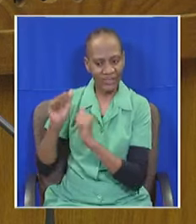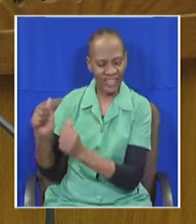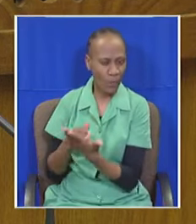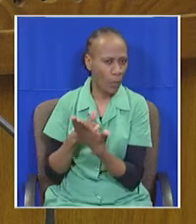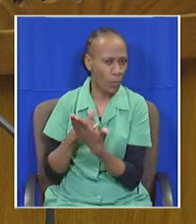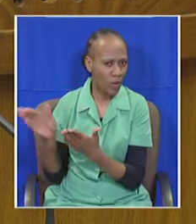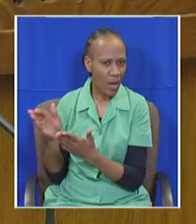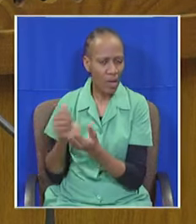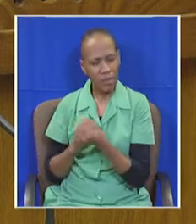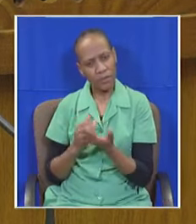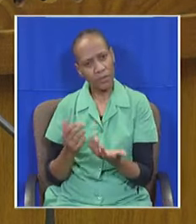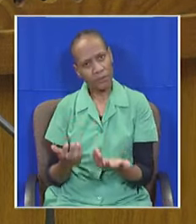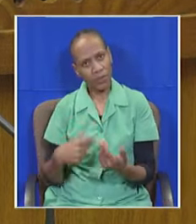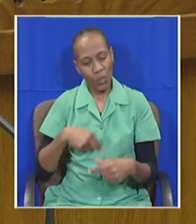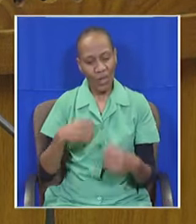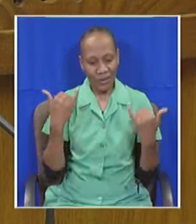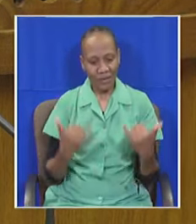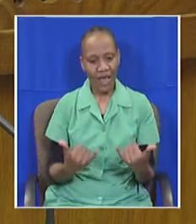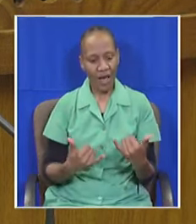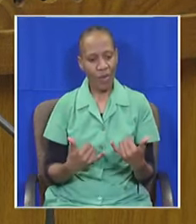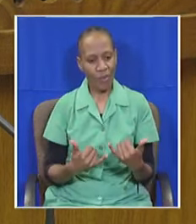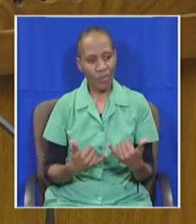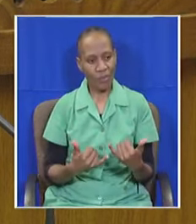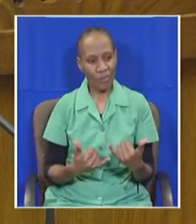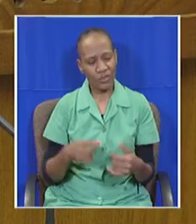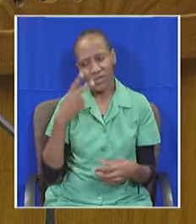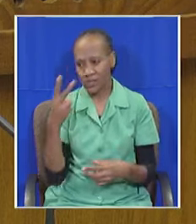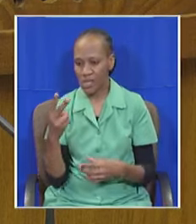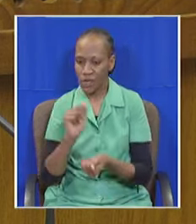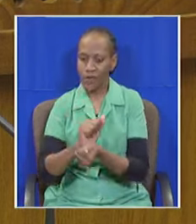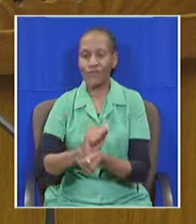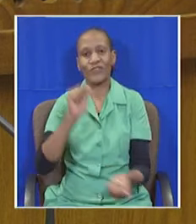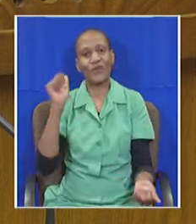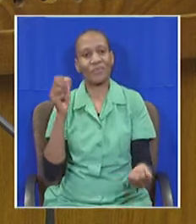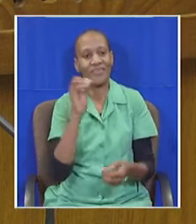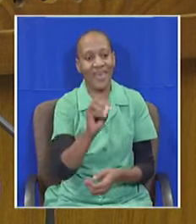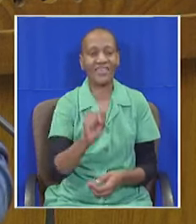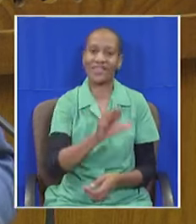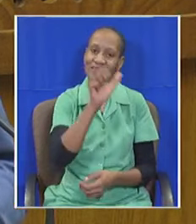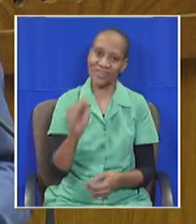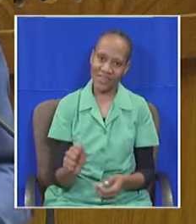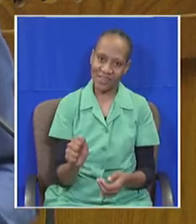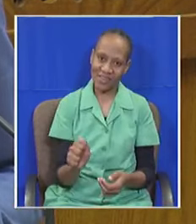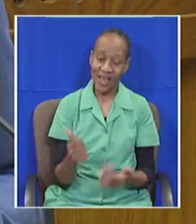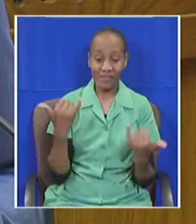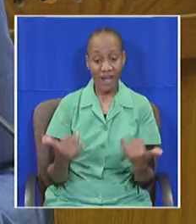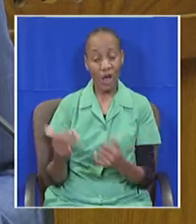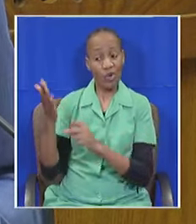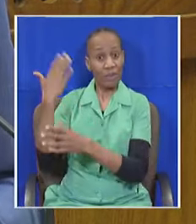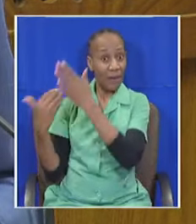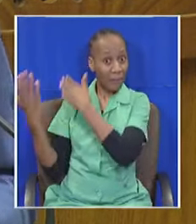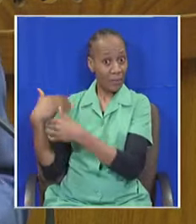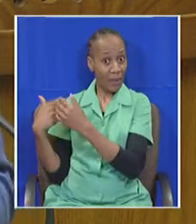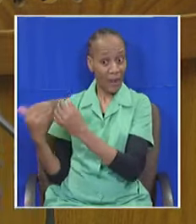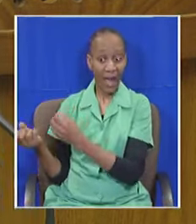white minority, we have got to consolidate the gains of freedom as young people of South Africa, for history has now imposed on